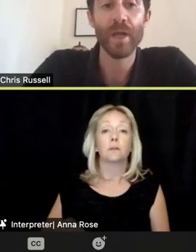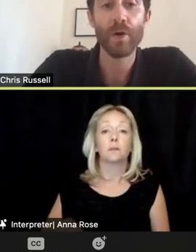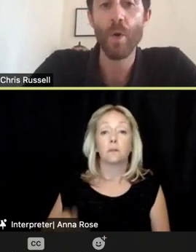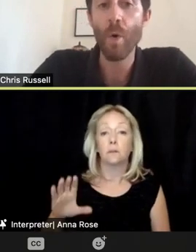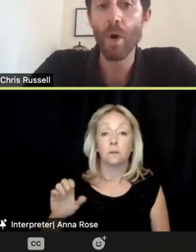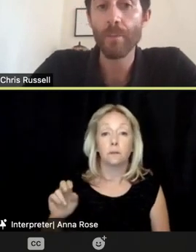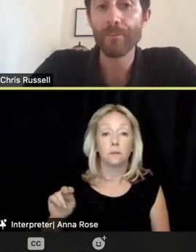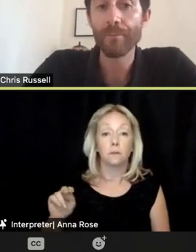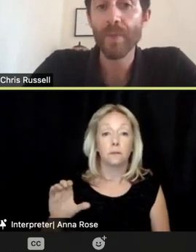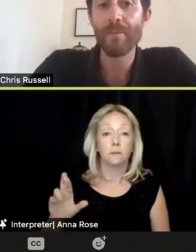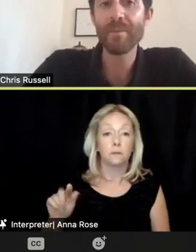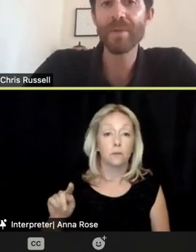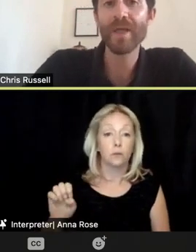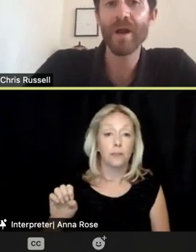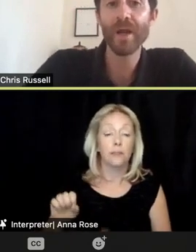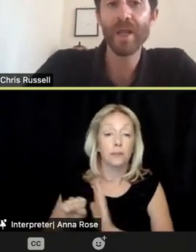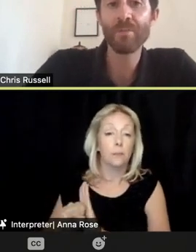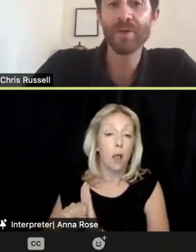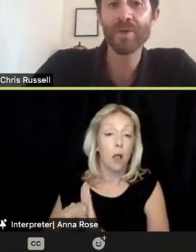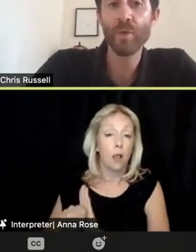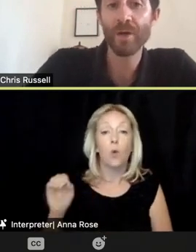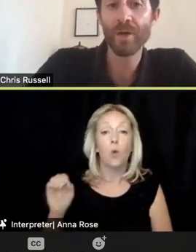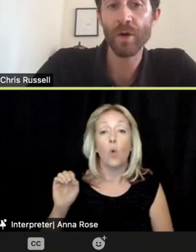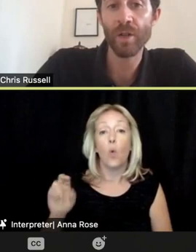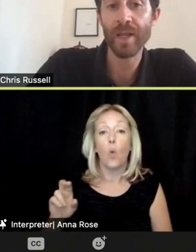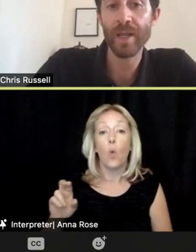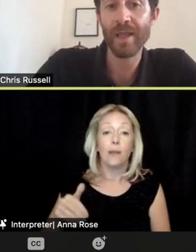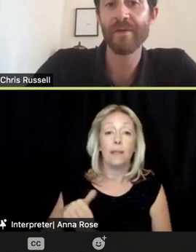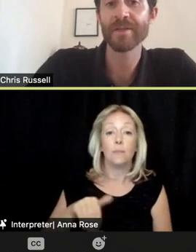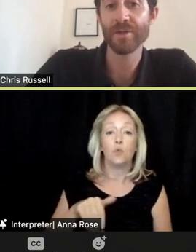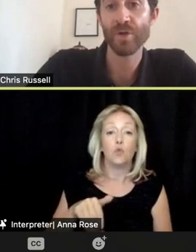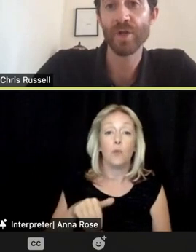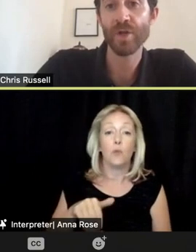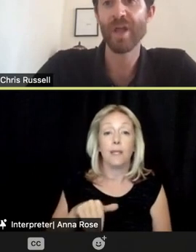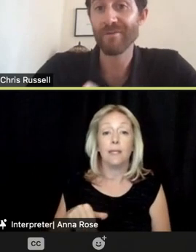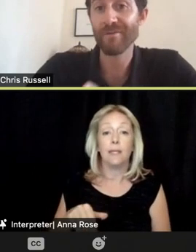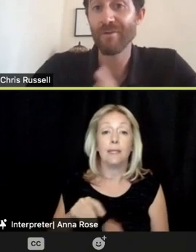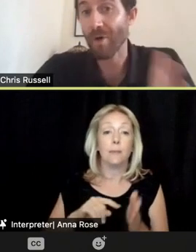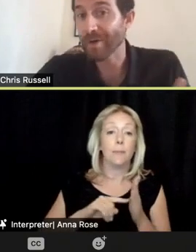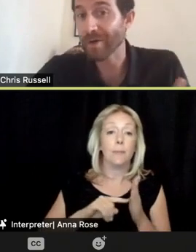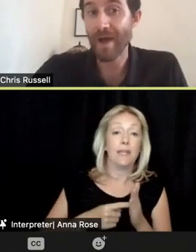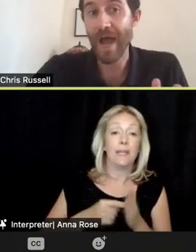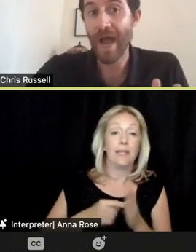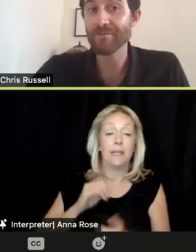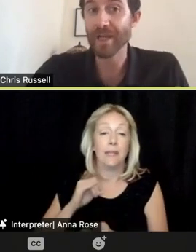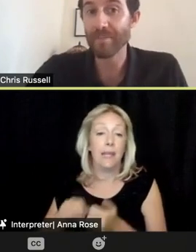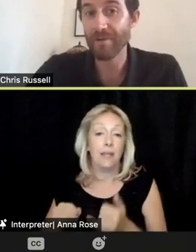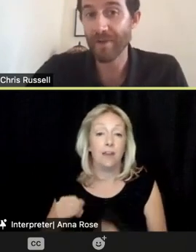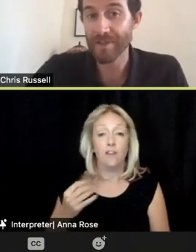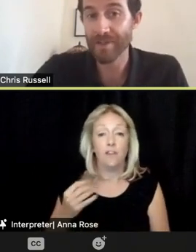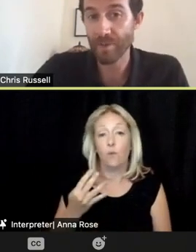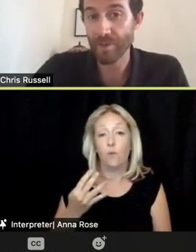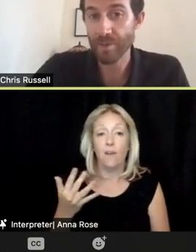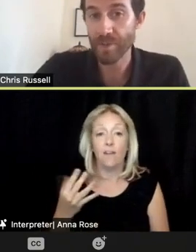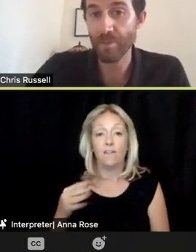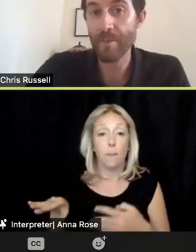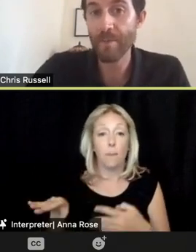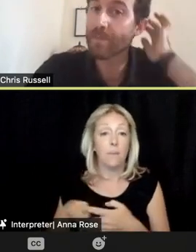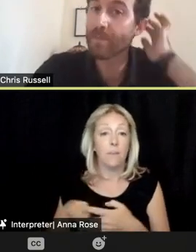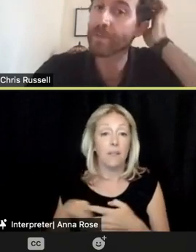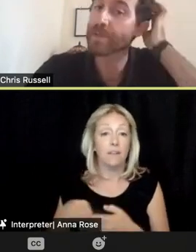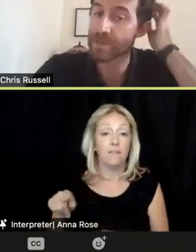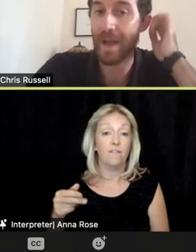symbolic communicator. Or maybe they are in between early and late phase 2. They're like a 4 to 5, like mid phase 2.